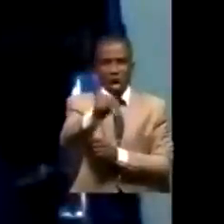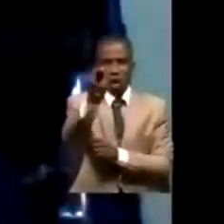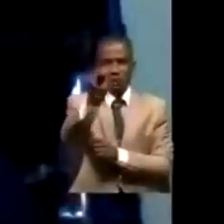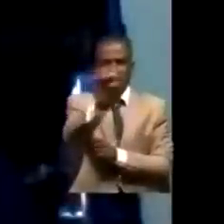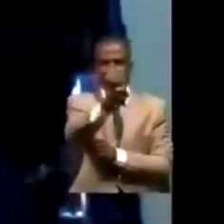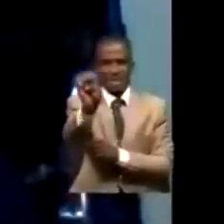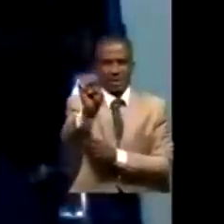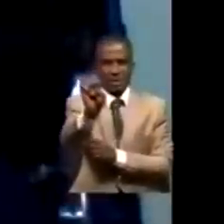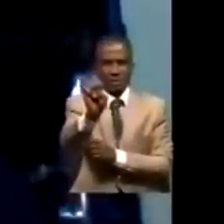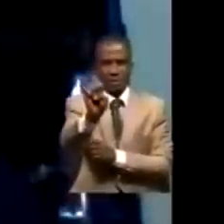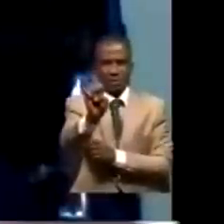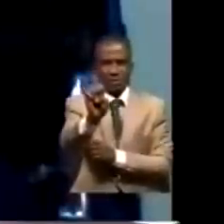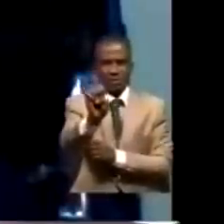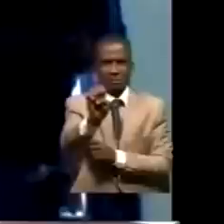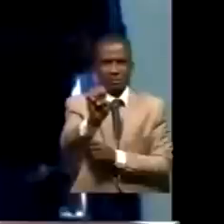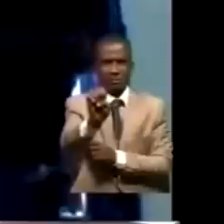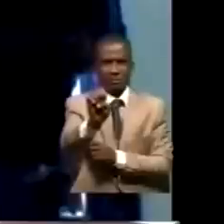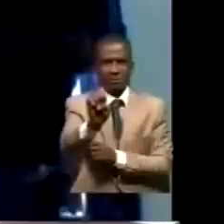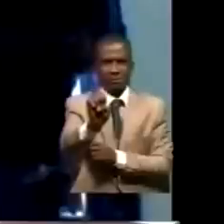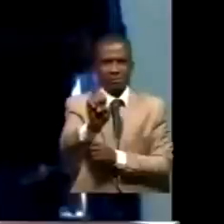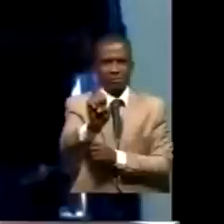Northeast. Mm-hmm.